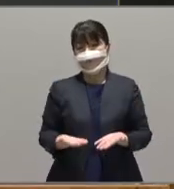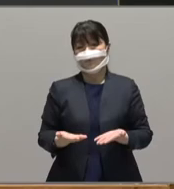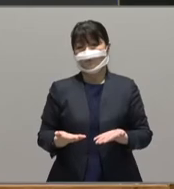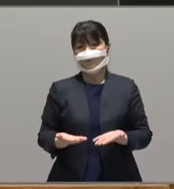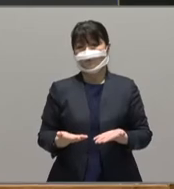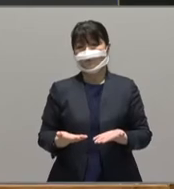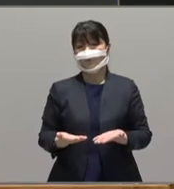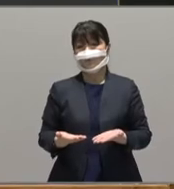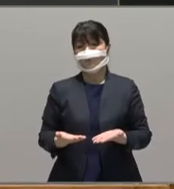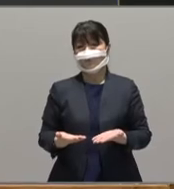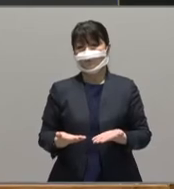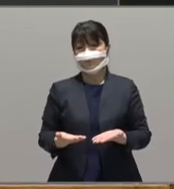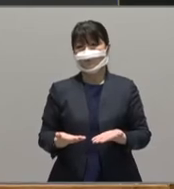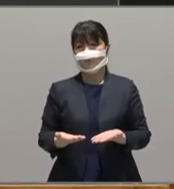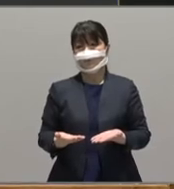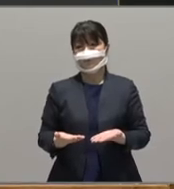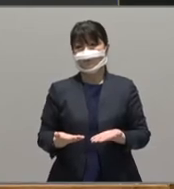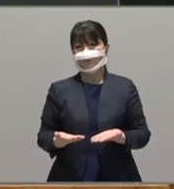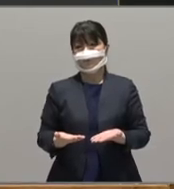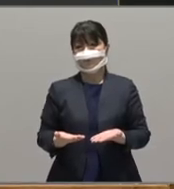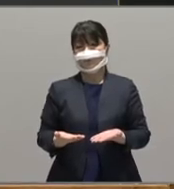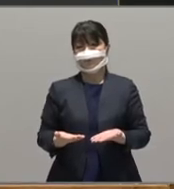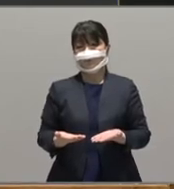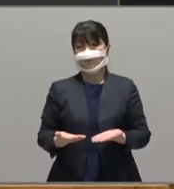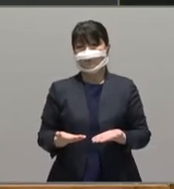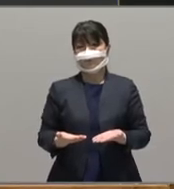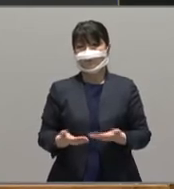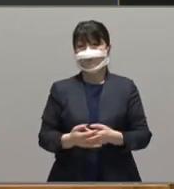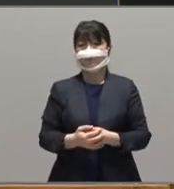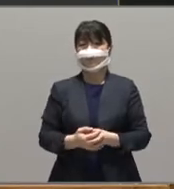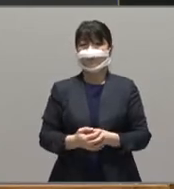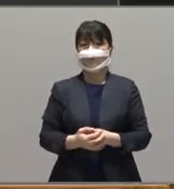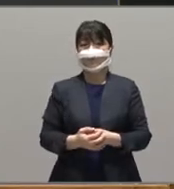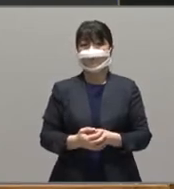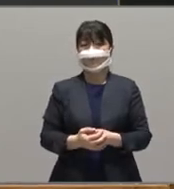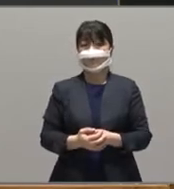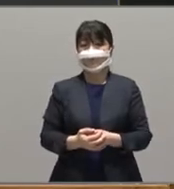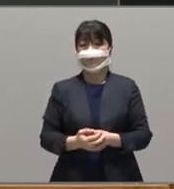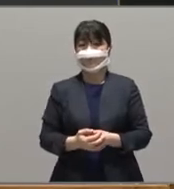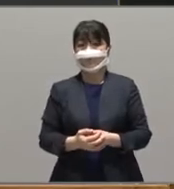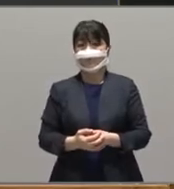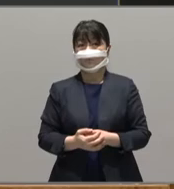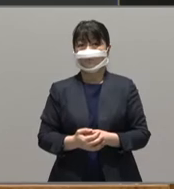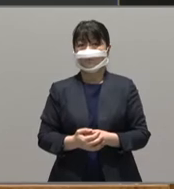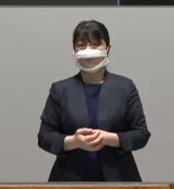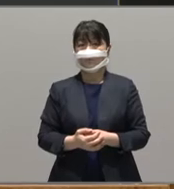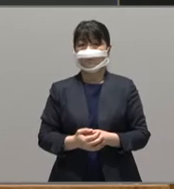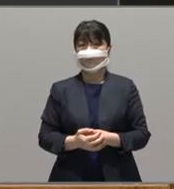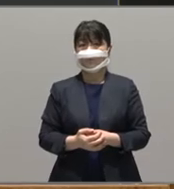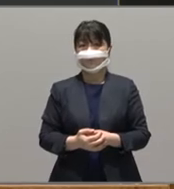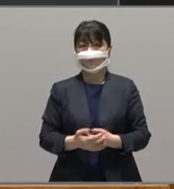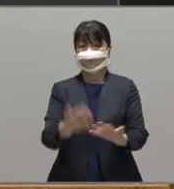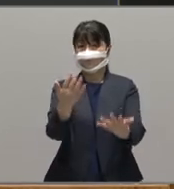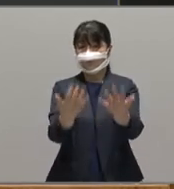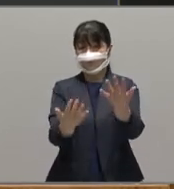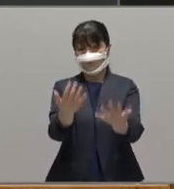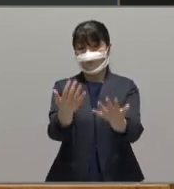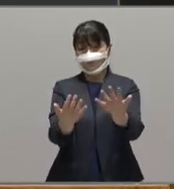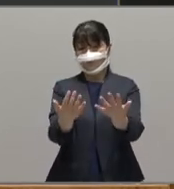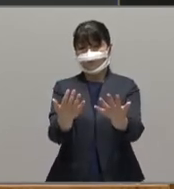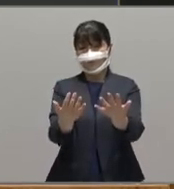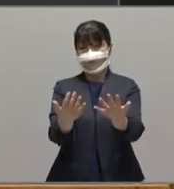forest and from the animals, first of all. And we need to protect and conserve forests, because from a